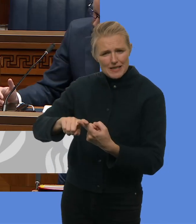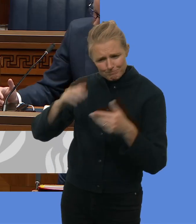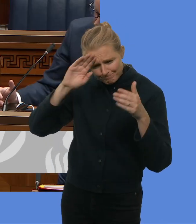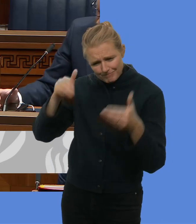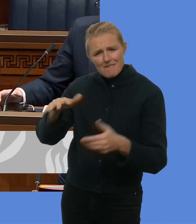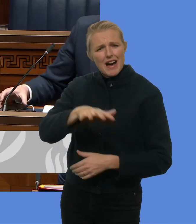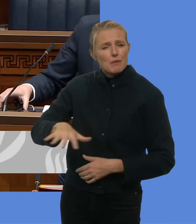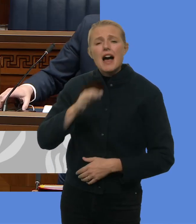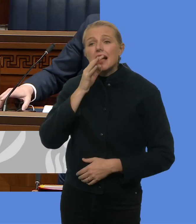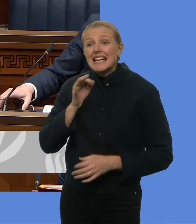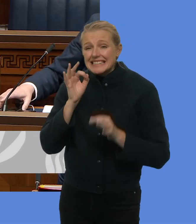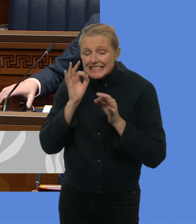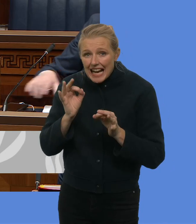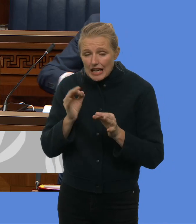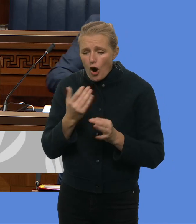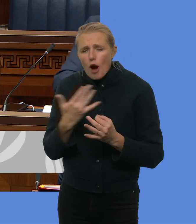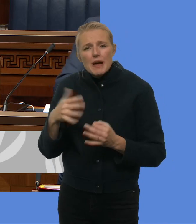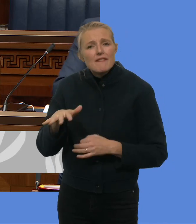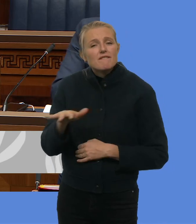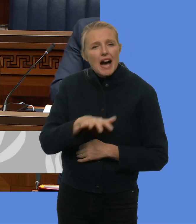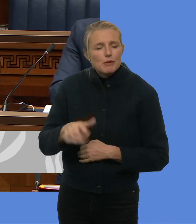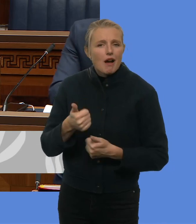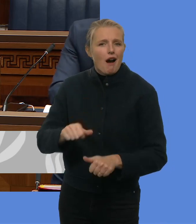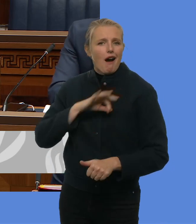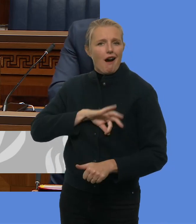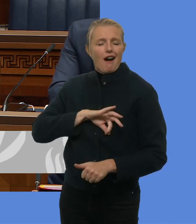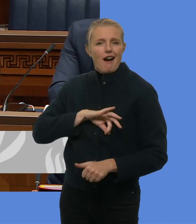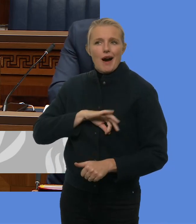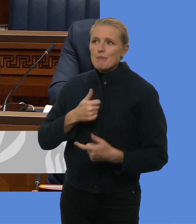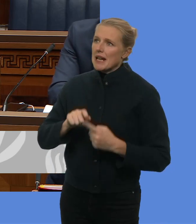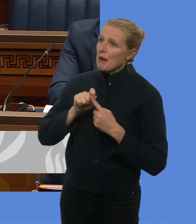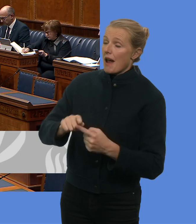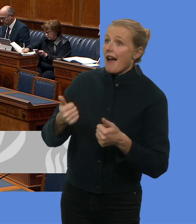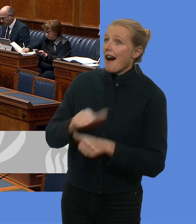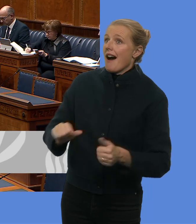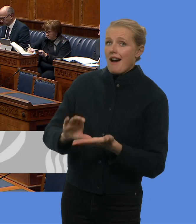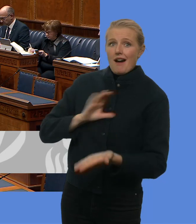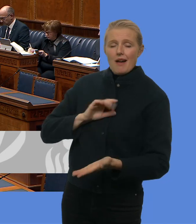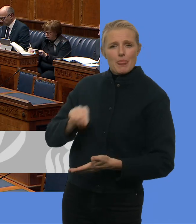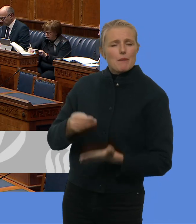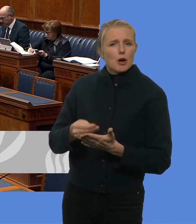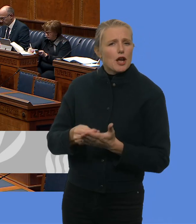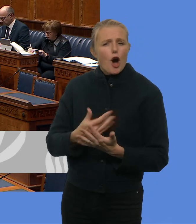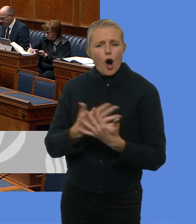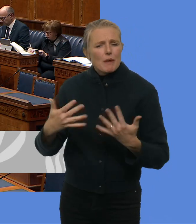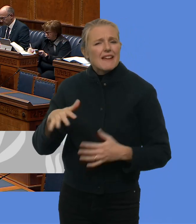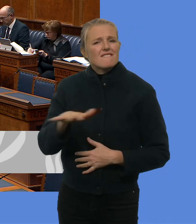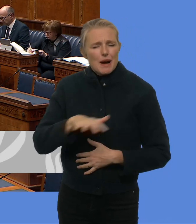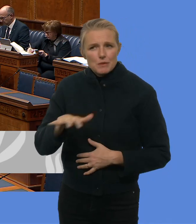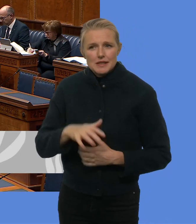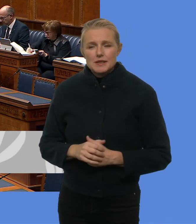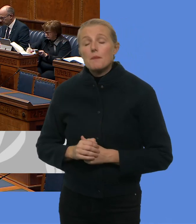how many families, and in terms of real numbers of many families, have actually benefited to date of this programme? Mr. Clark, or Minister. Mr.